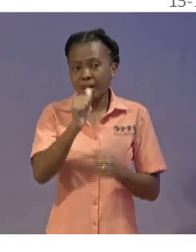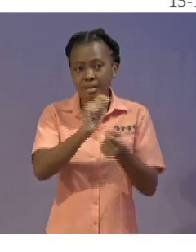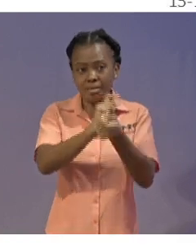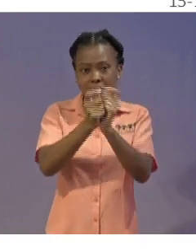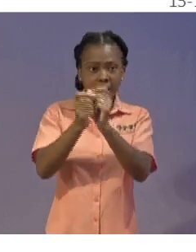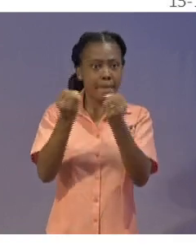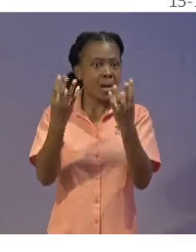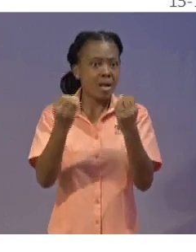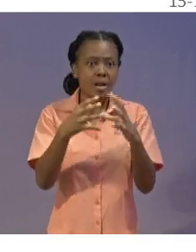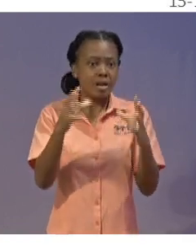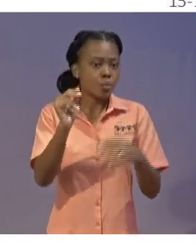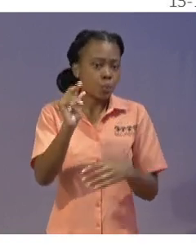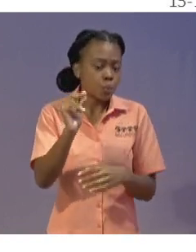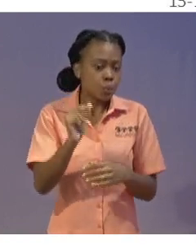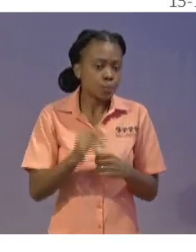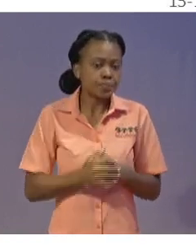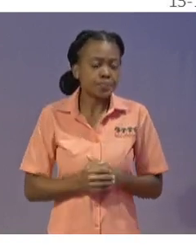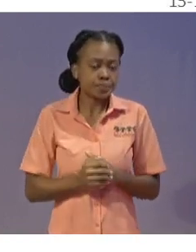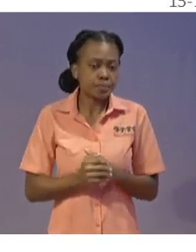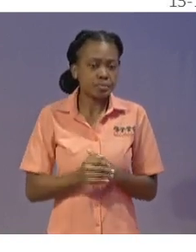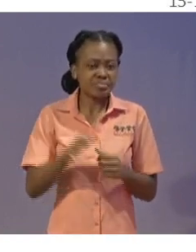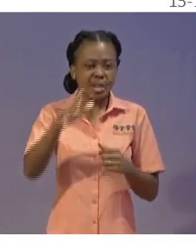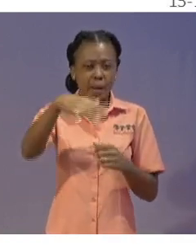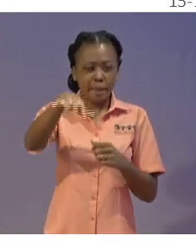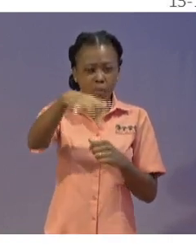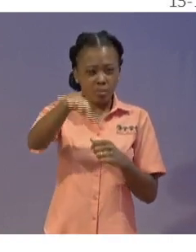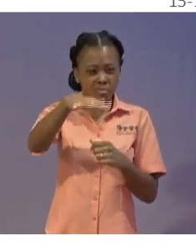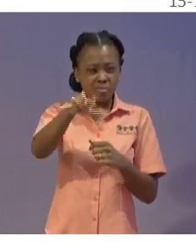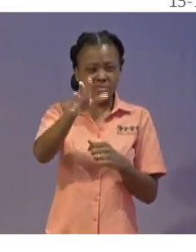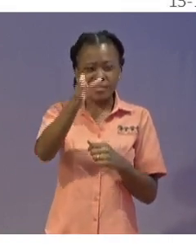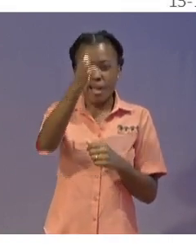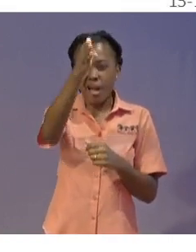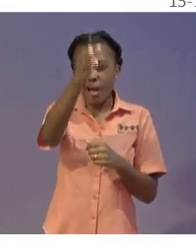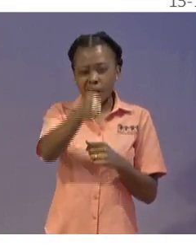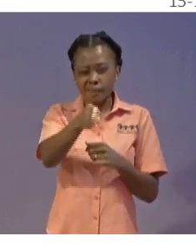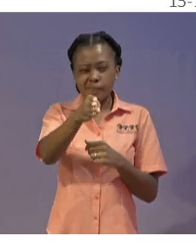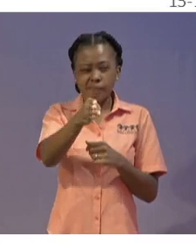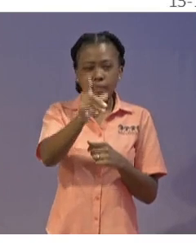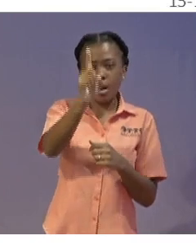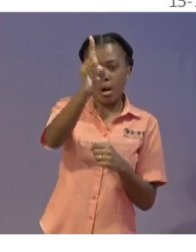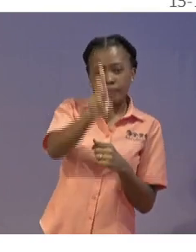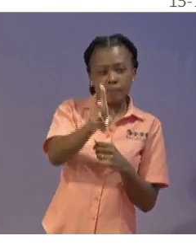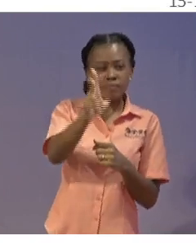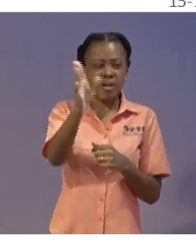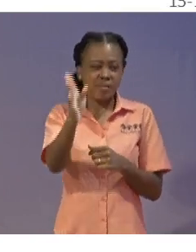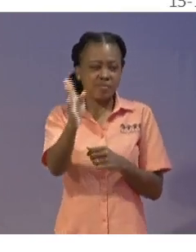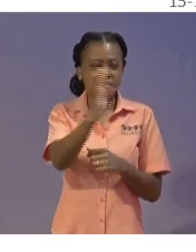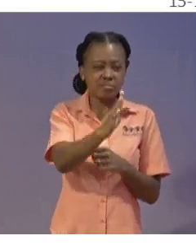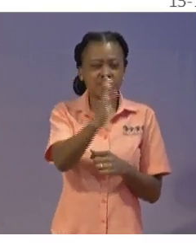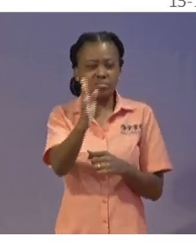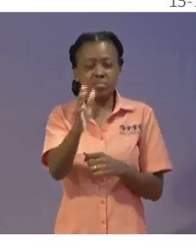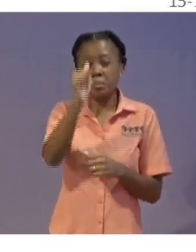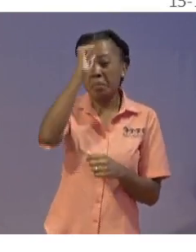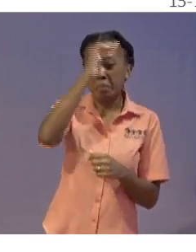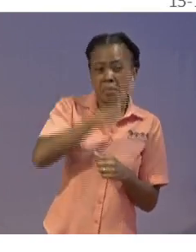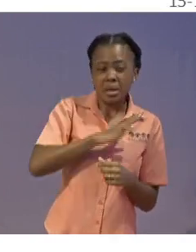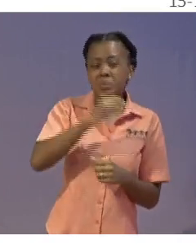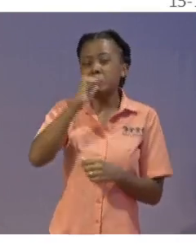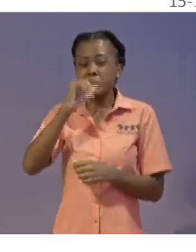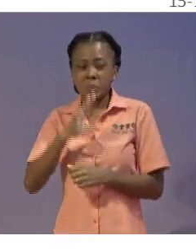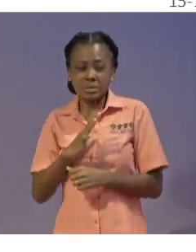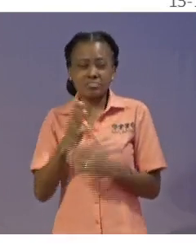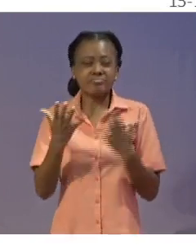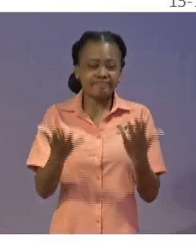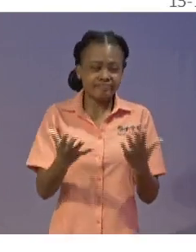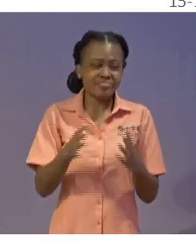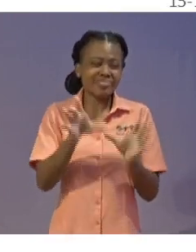where we see approximately half-half males and females being infected, and the vast majority,